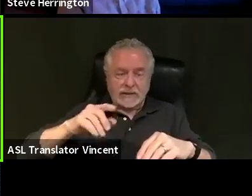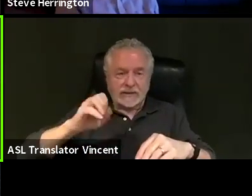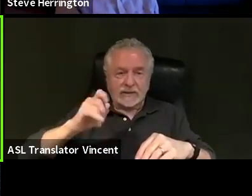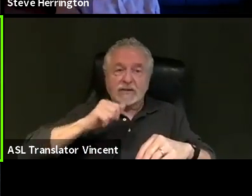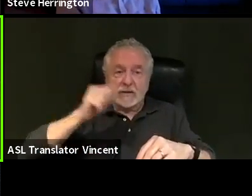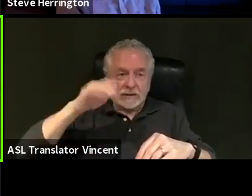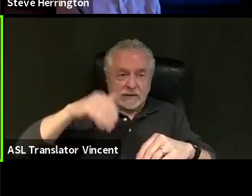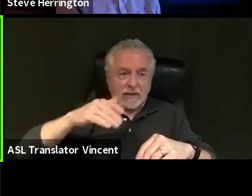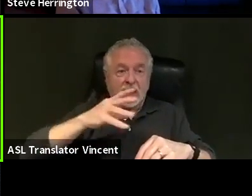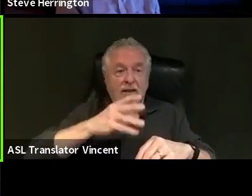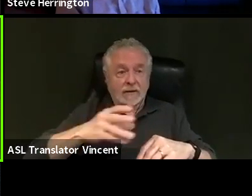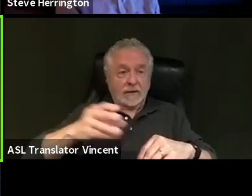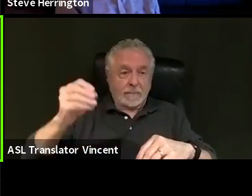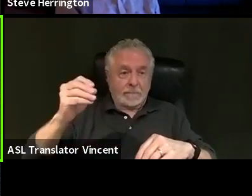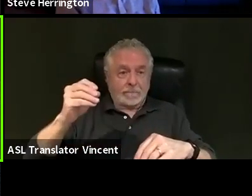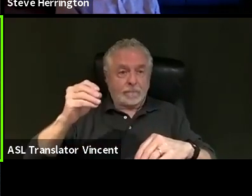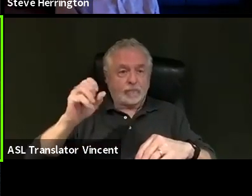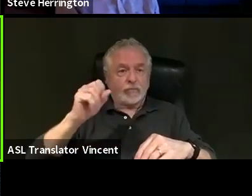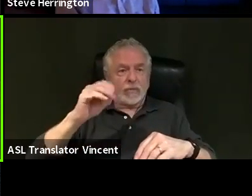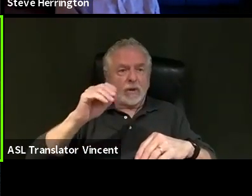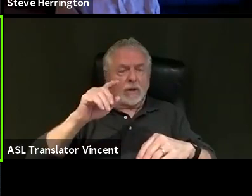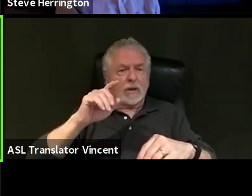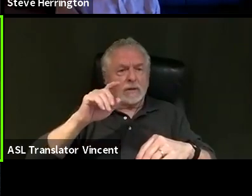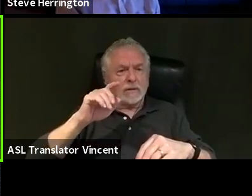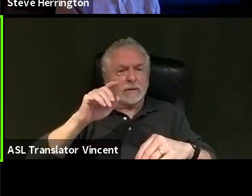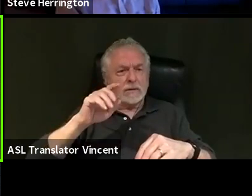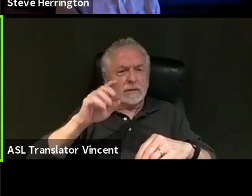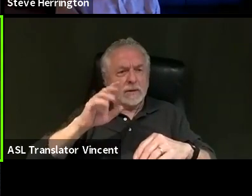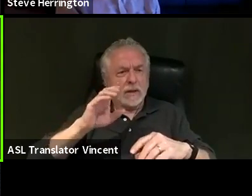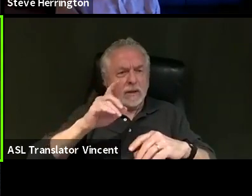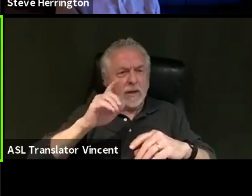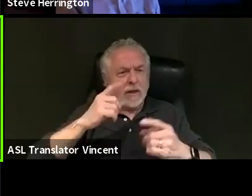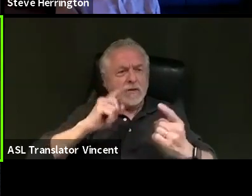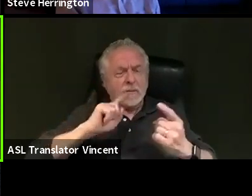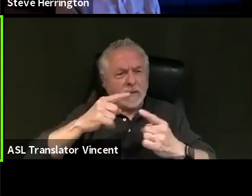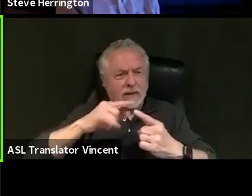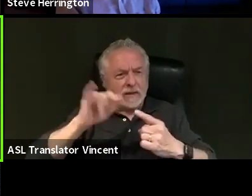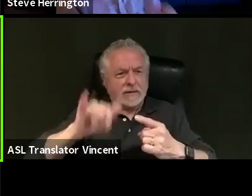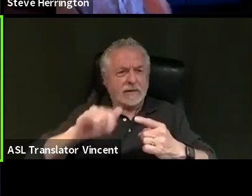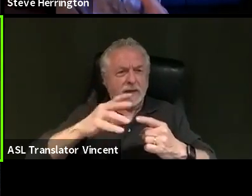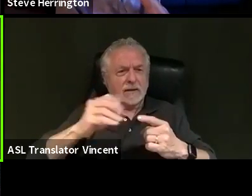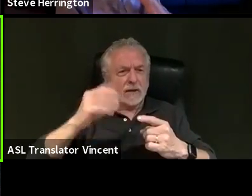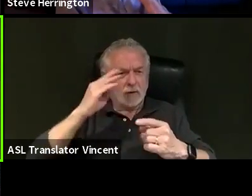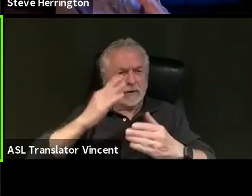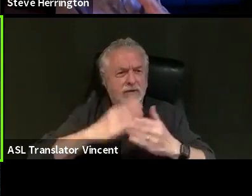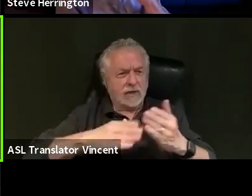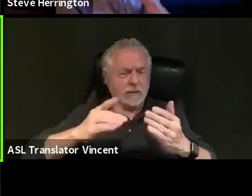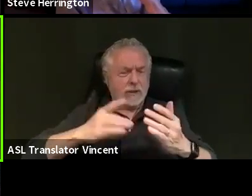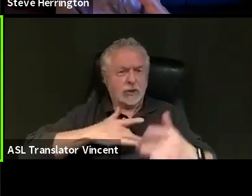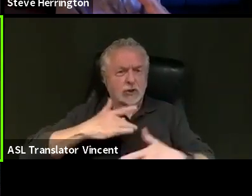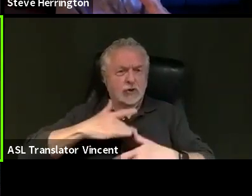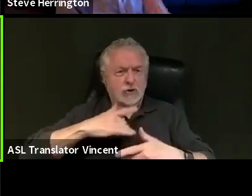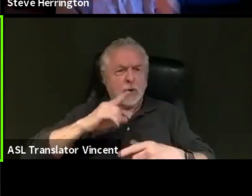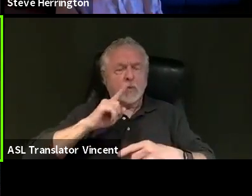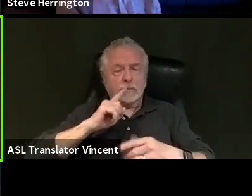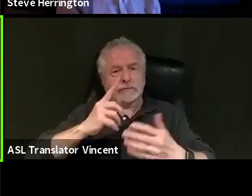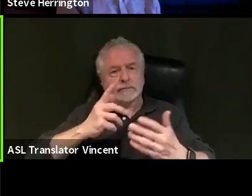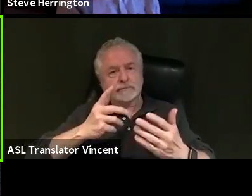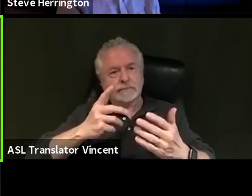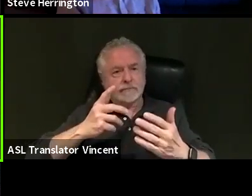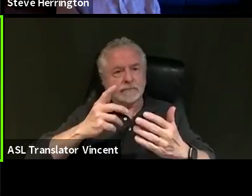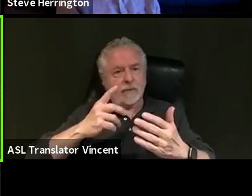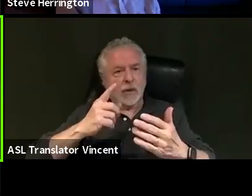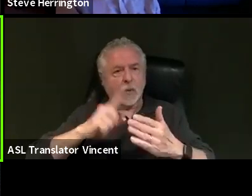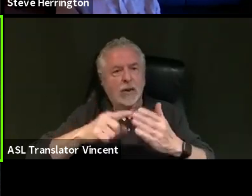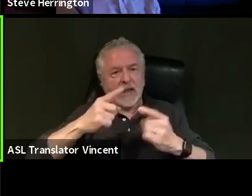yet. So of course there's valid concerns about this. And I know some of the concerns are,